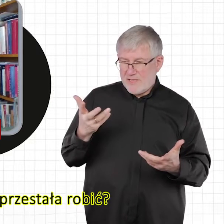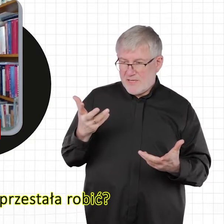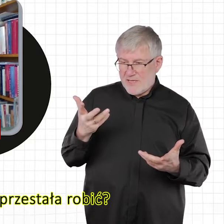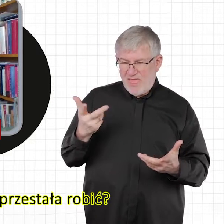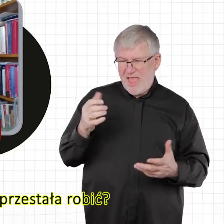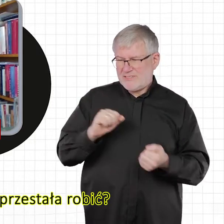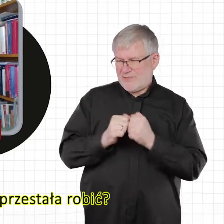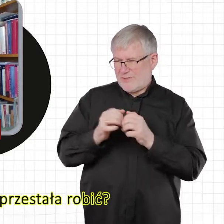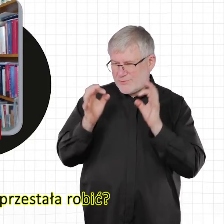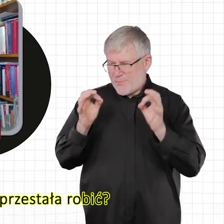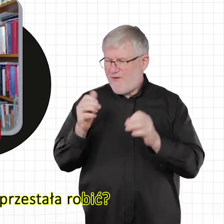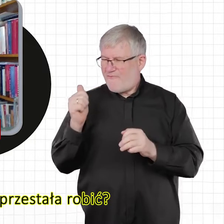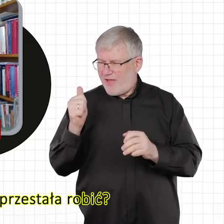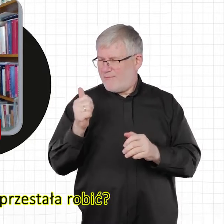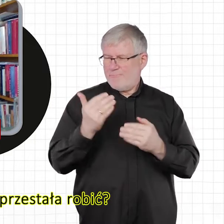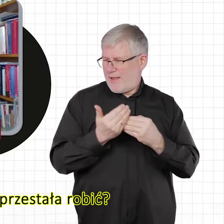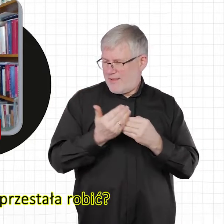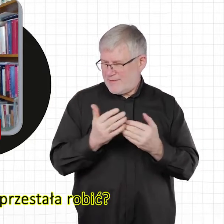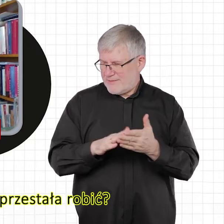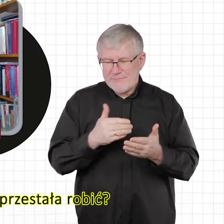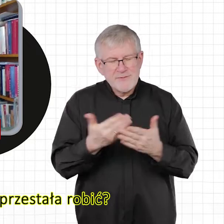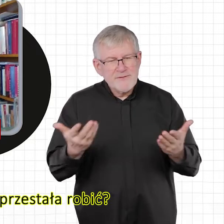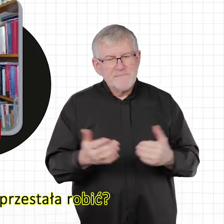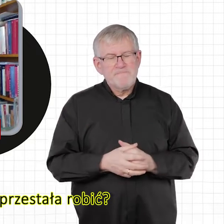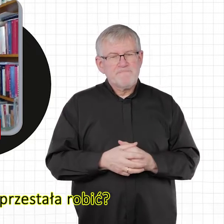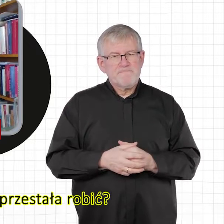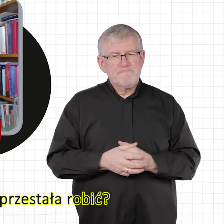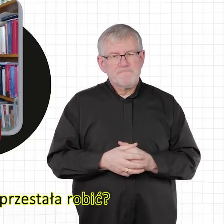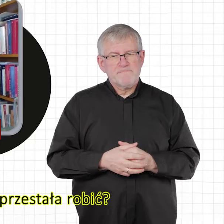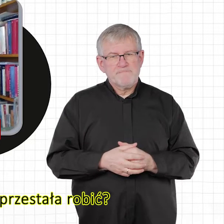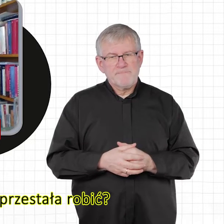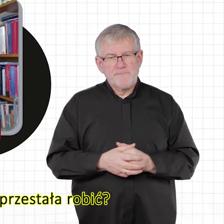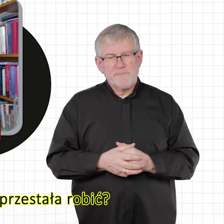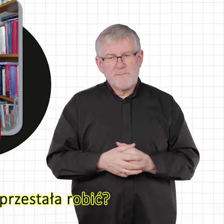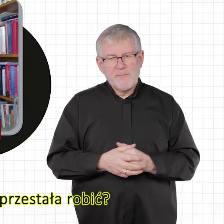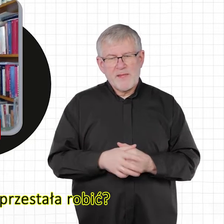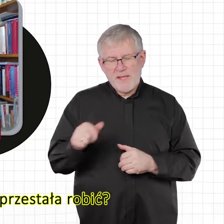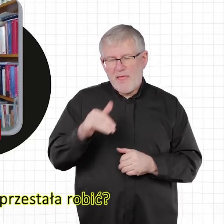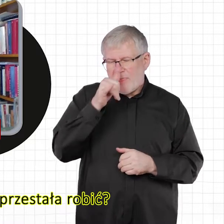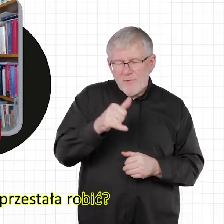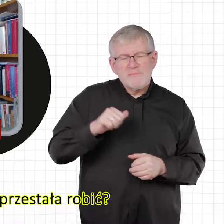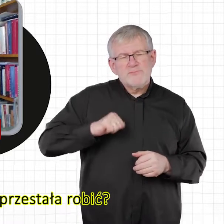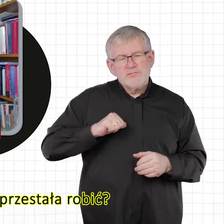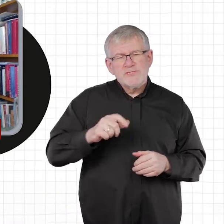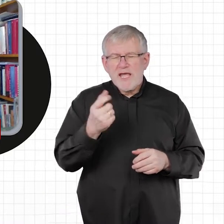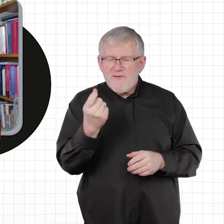things one of the school do or stopped doing?